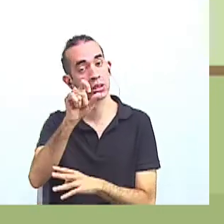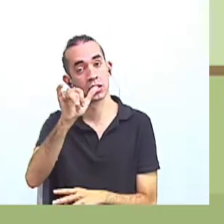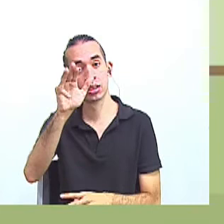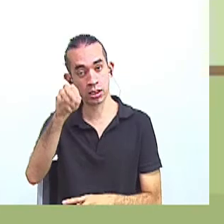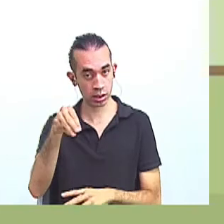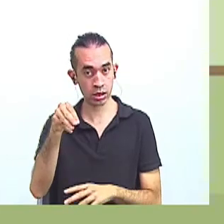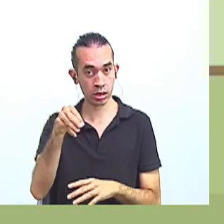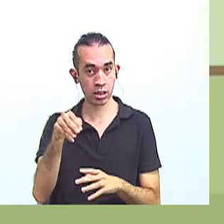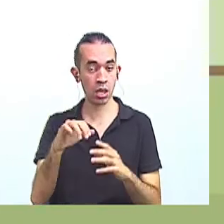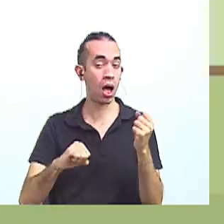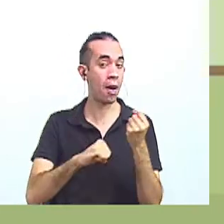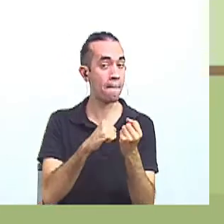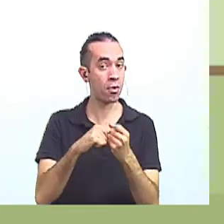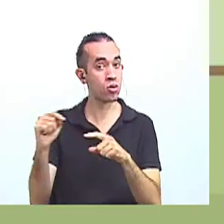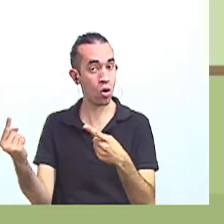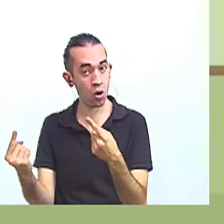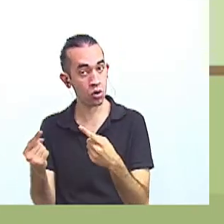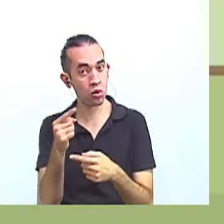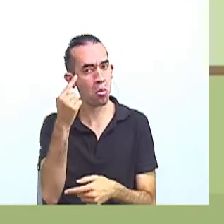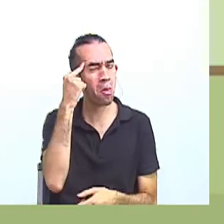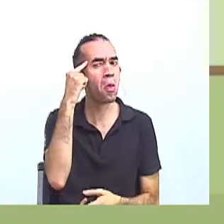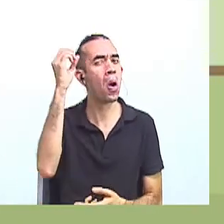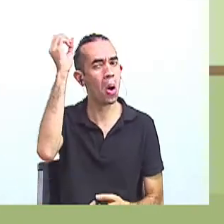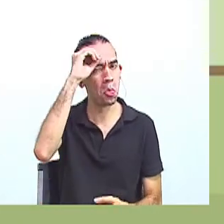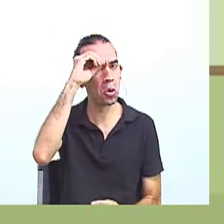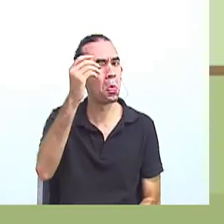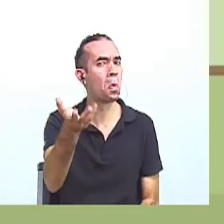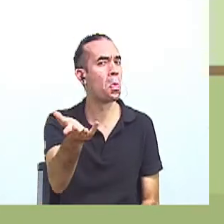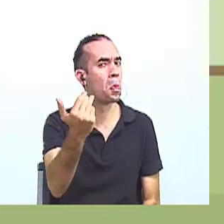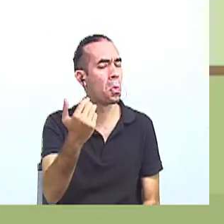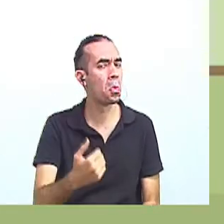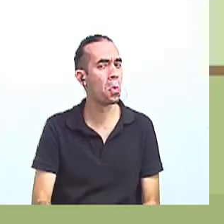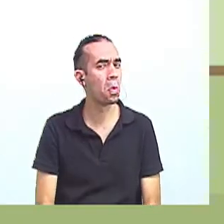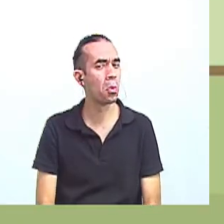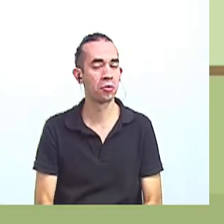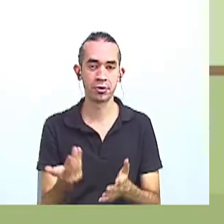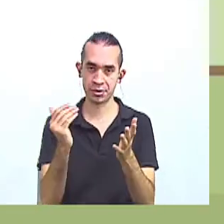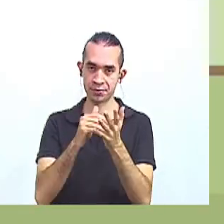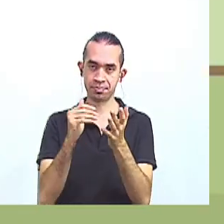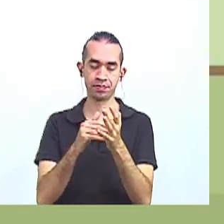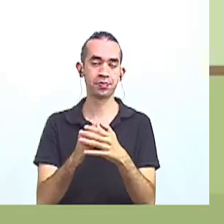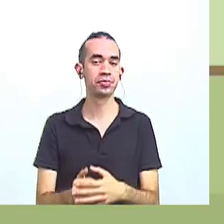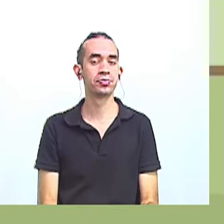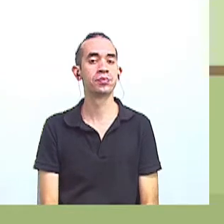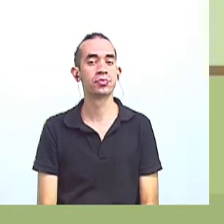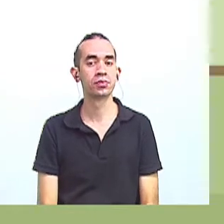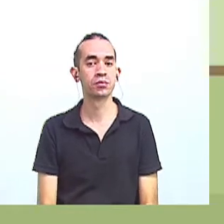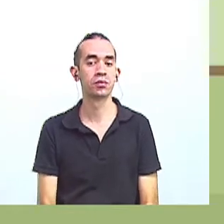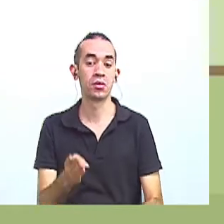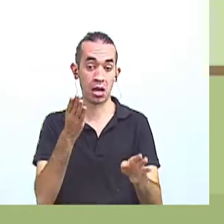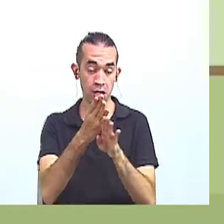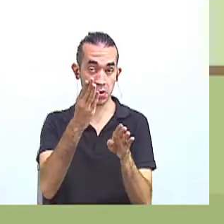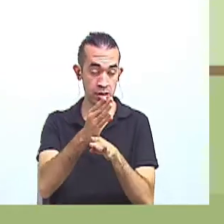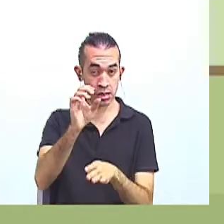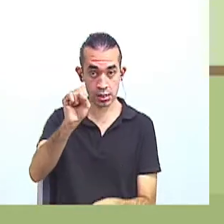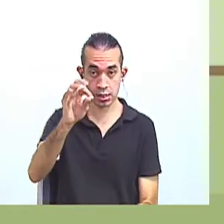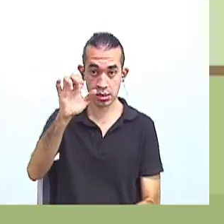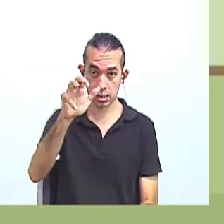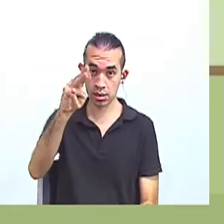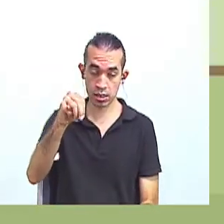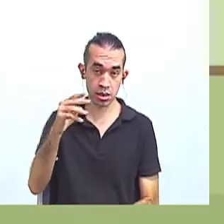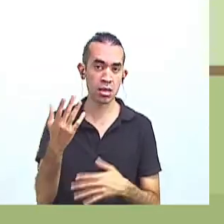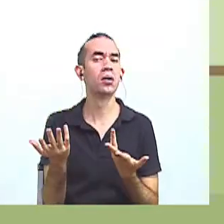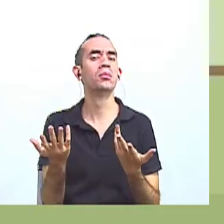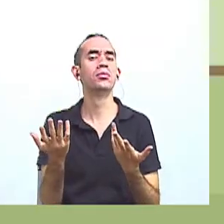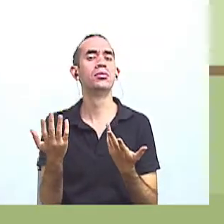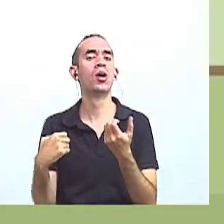careers, and what do you think about that? Let me repeat the question. What are some of the pros and cons